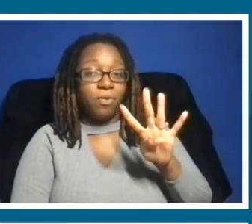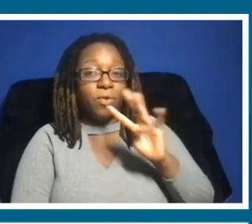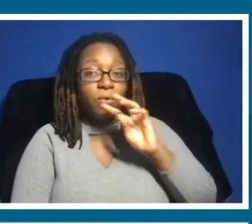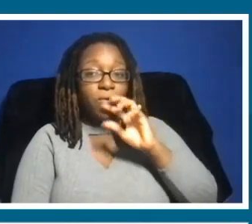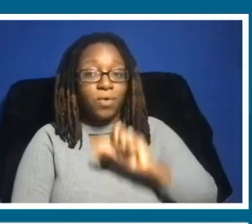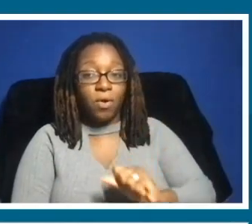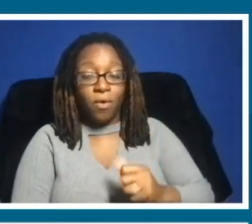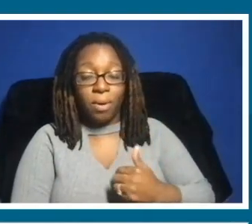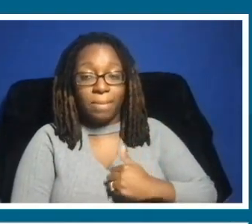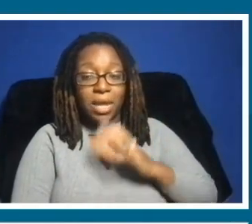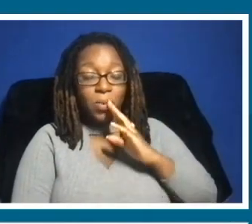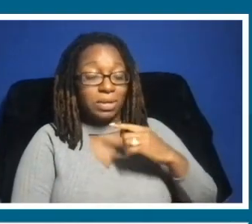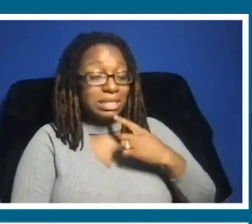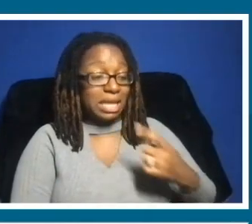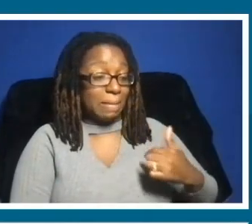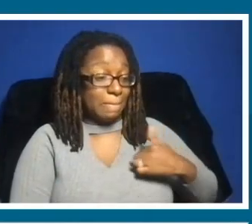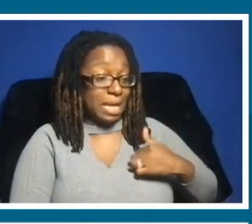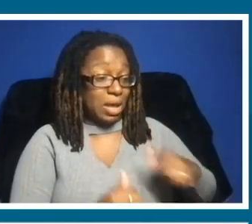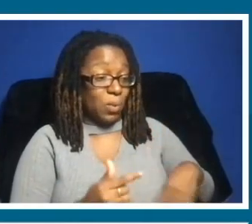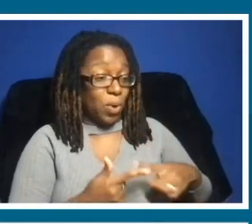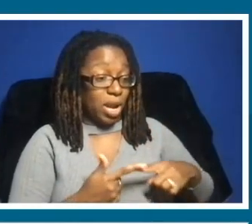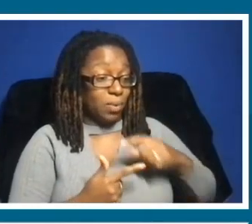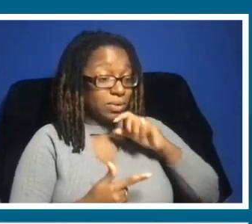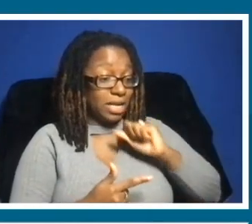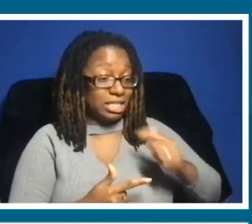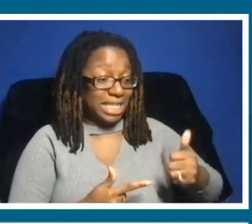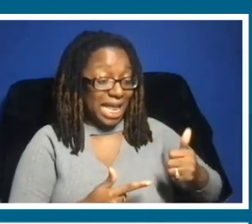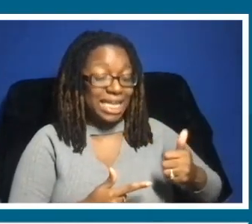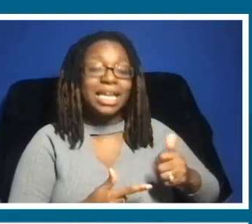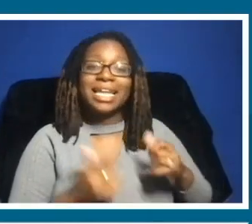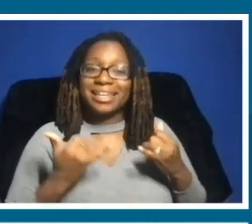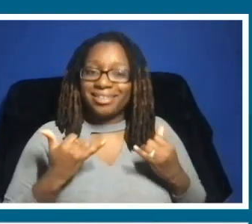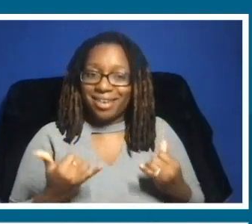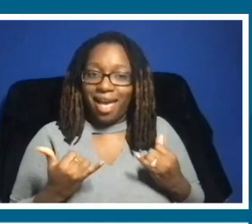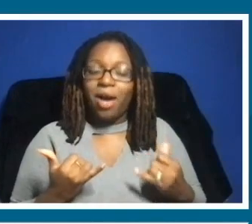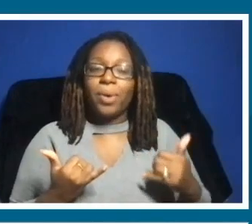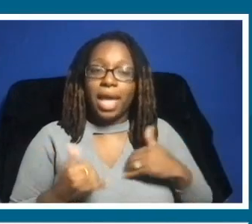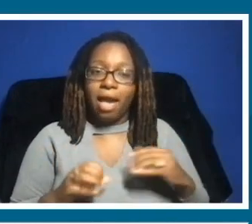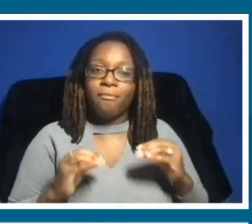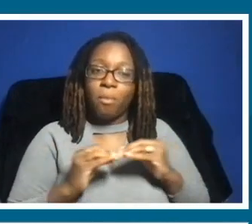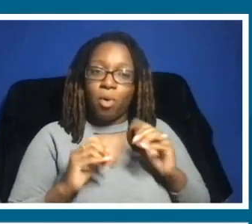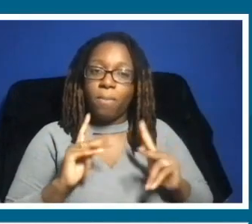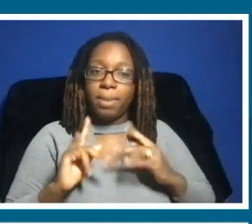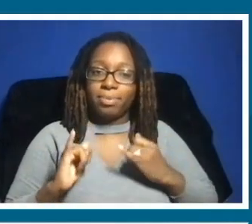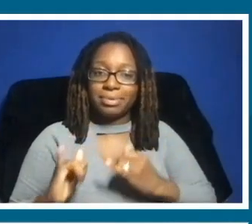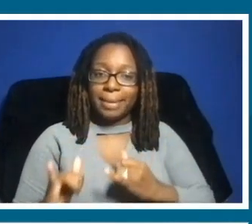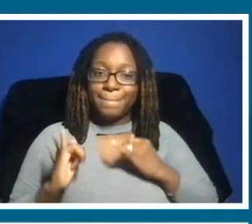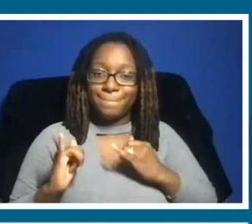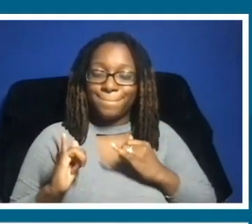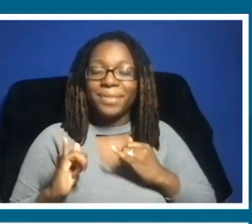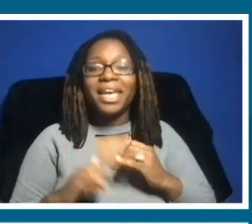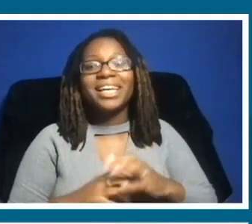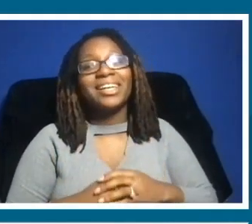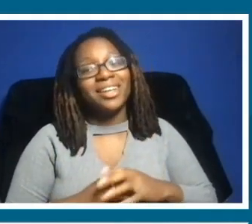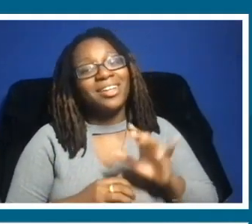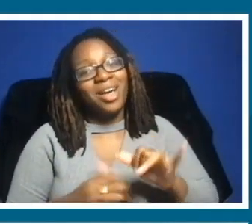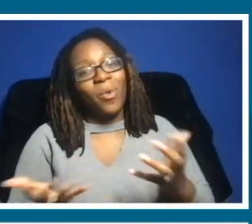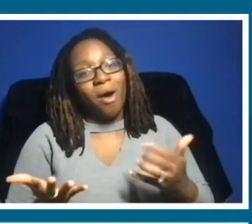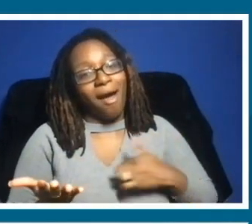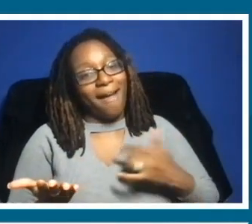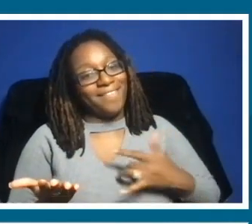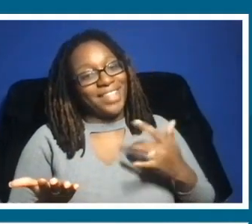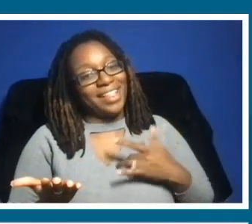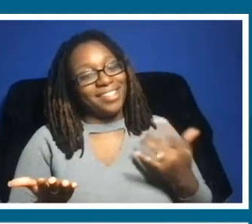my 10-year-old me that there is representation now. And I love that because this is what I feel as